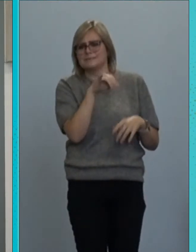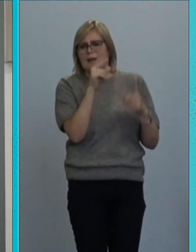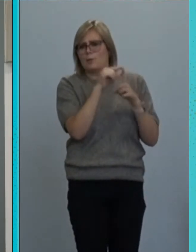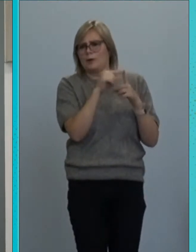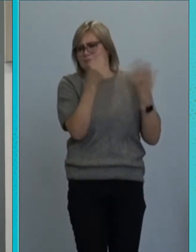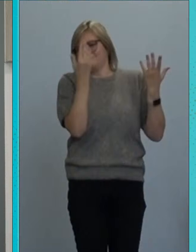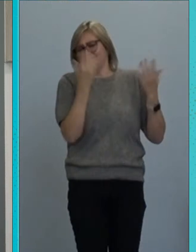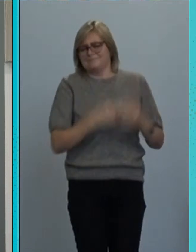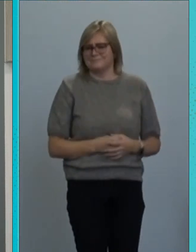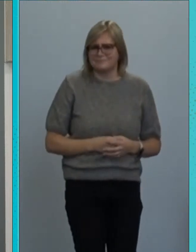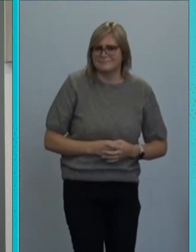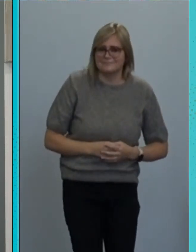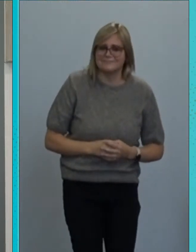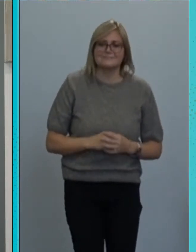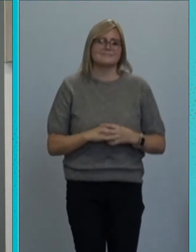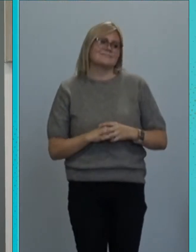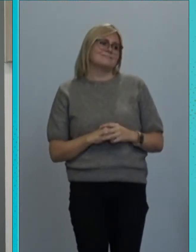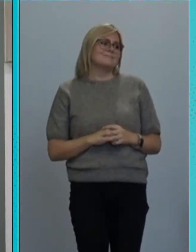it,